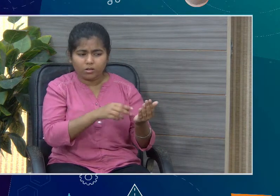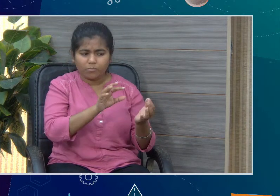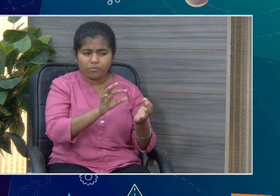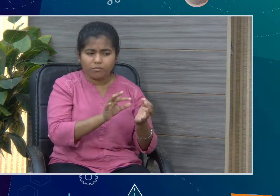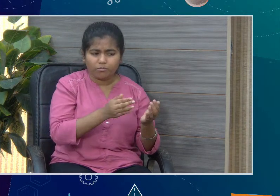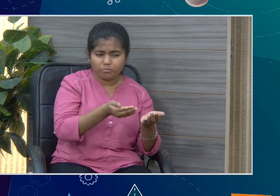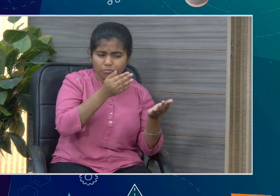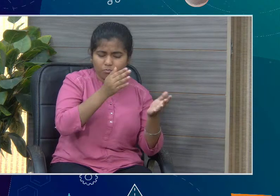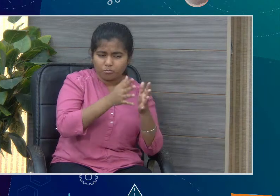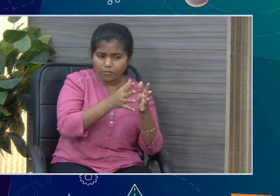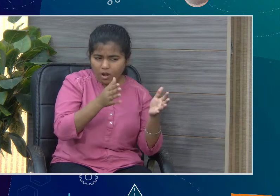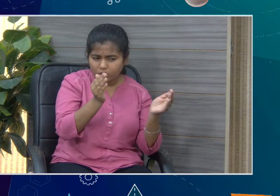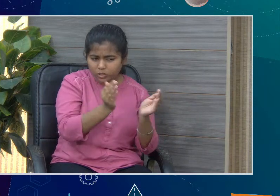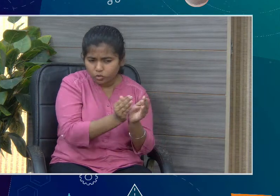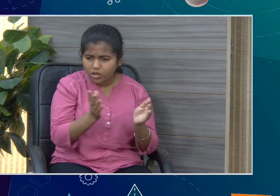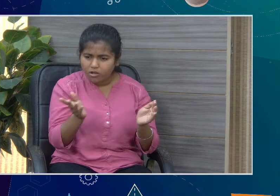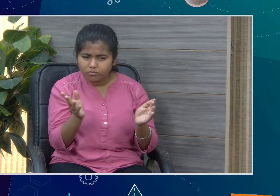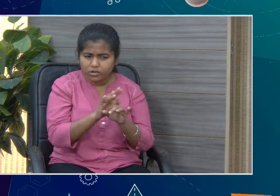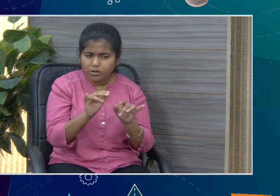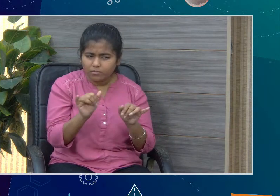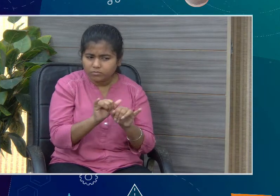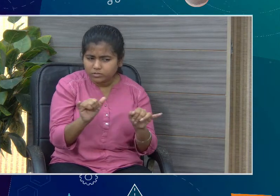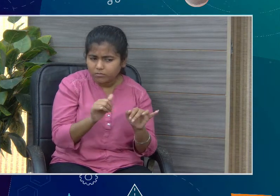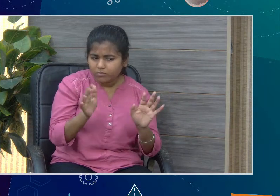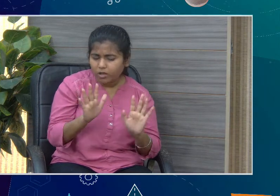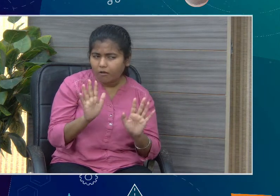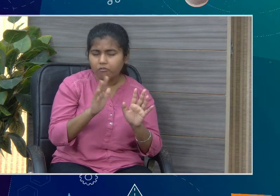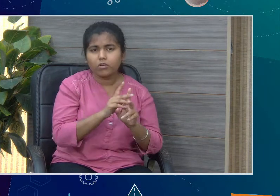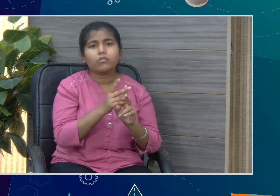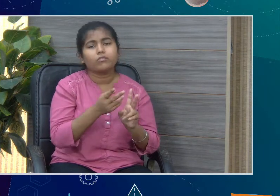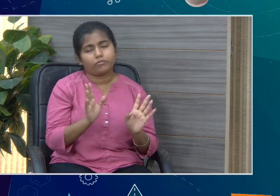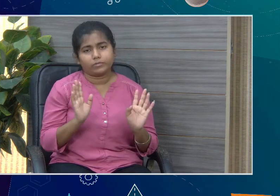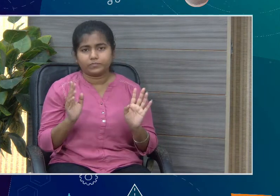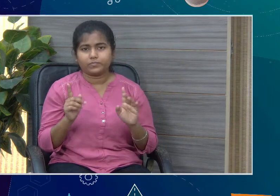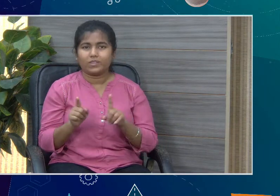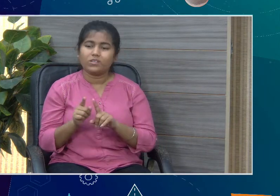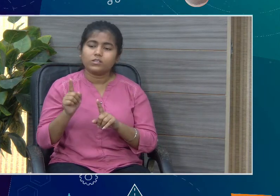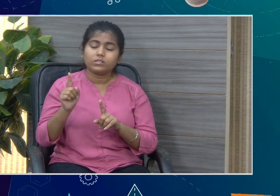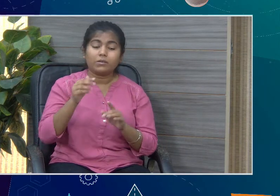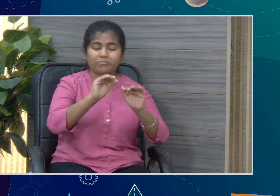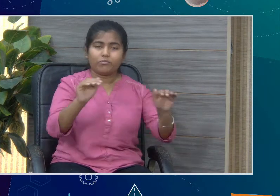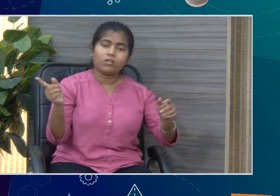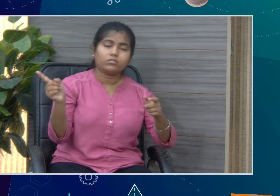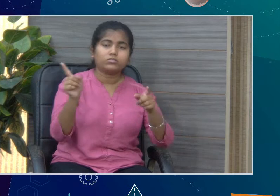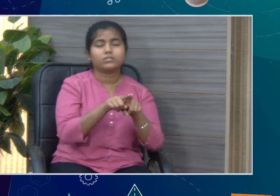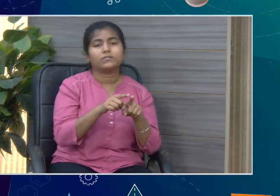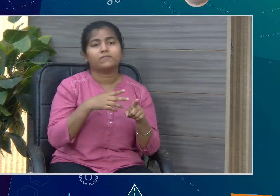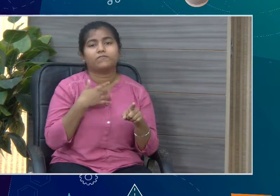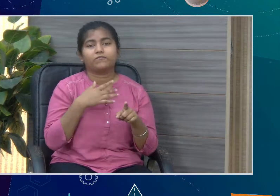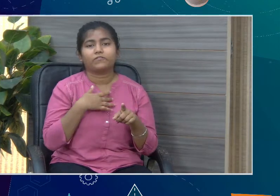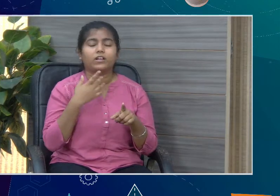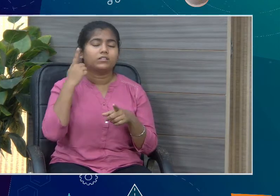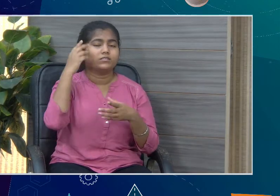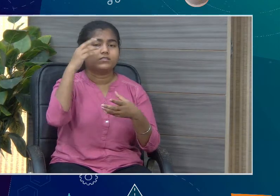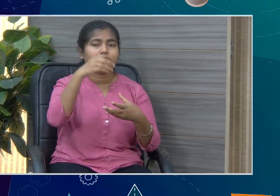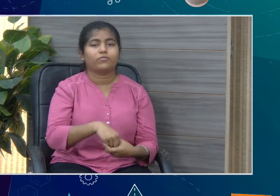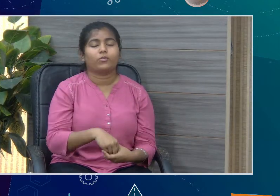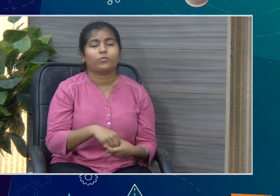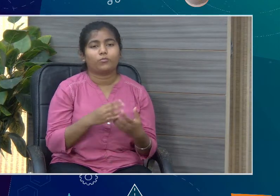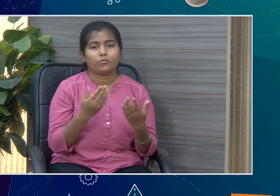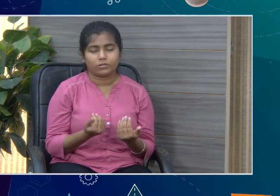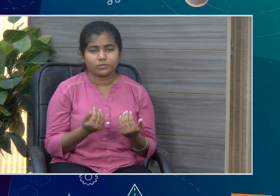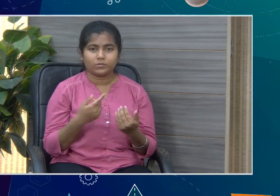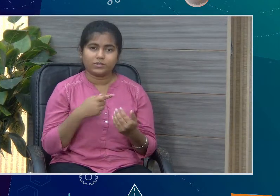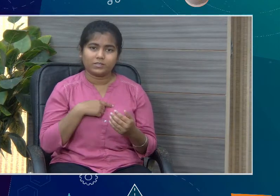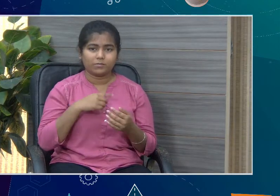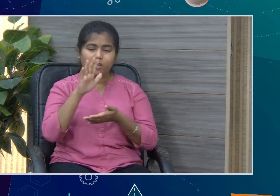enjoy that. They understand and relate with the feeling of Robinson. This way, and we can have the handprints